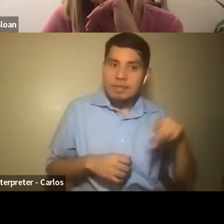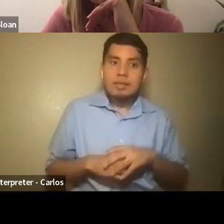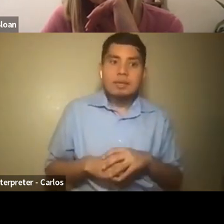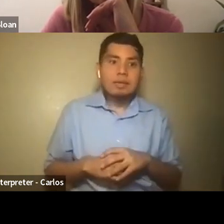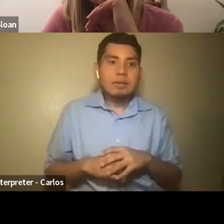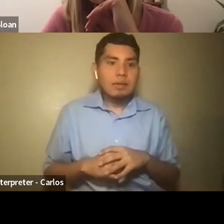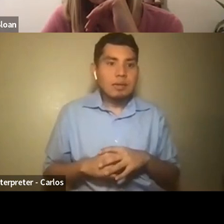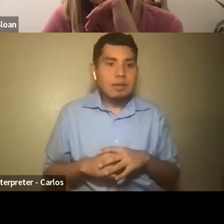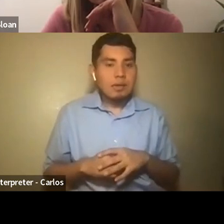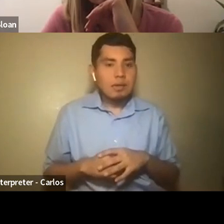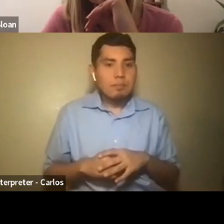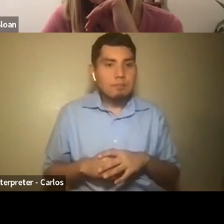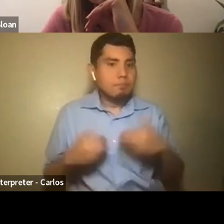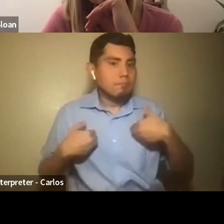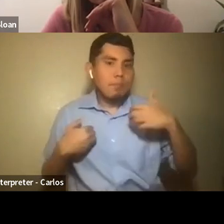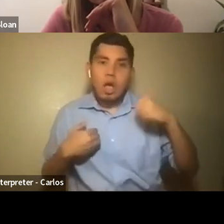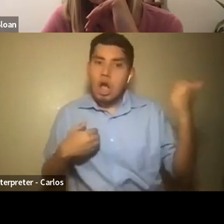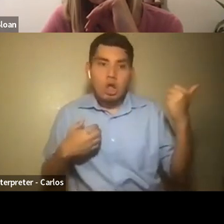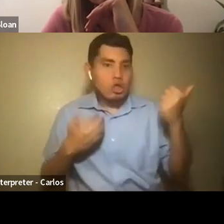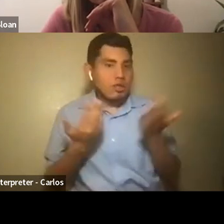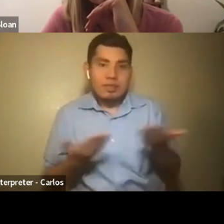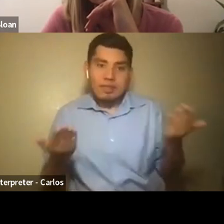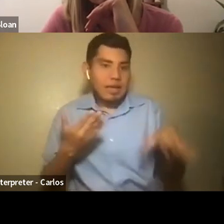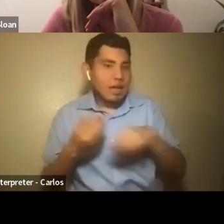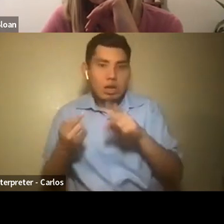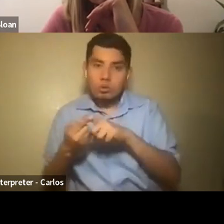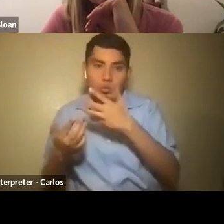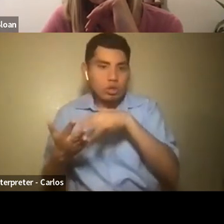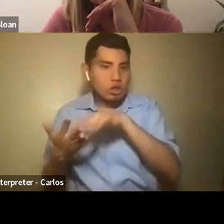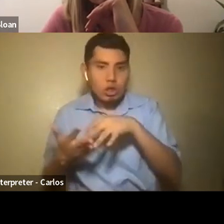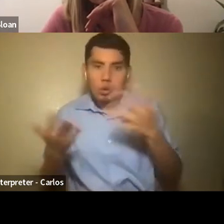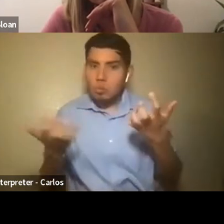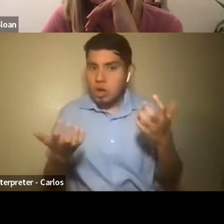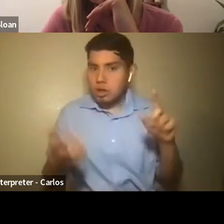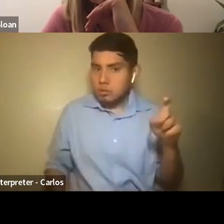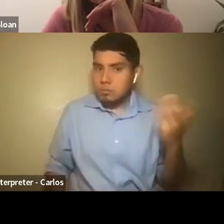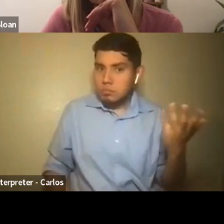are there other items that you want to add to that agenda at this point?